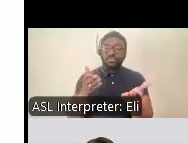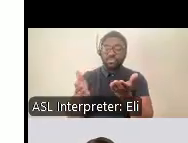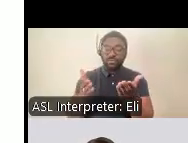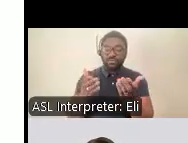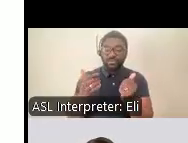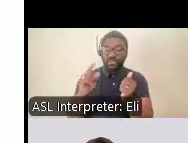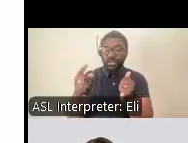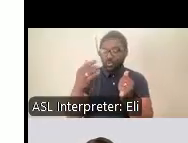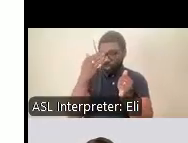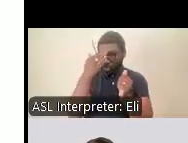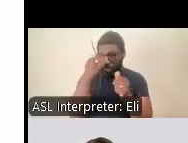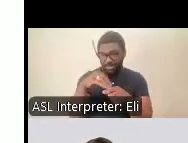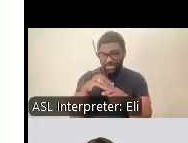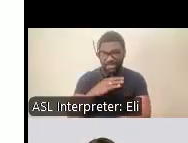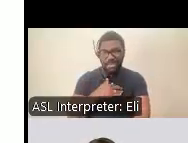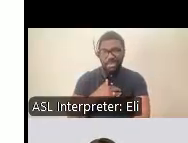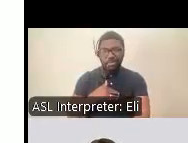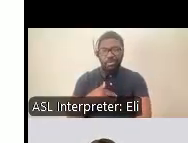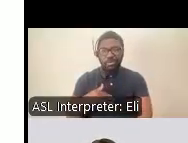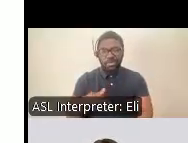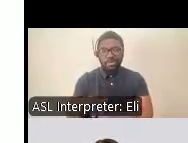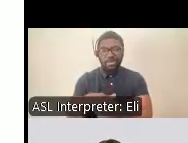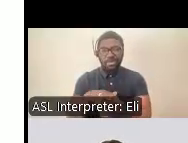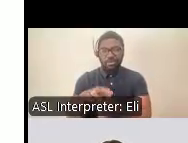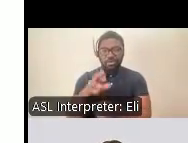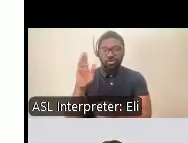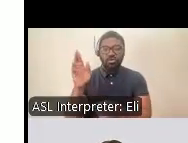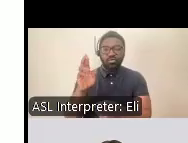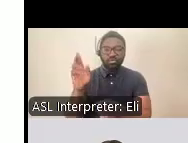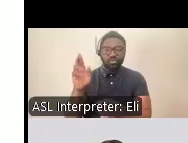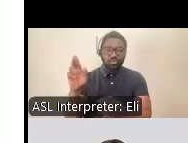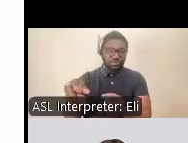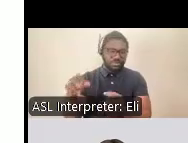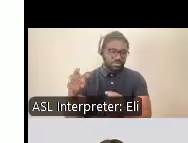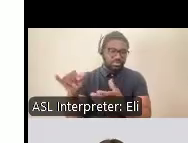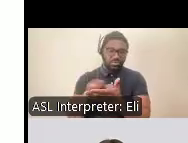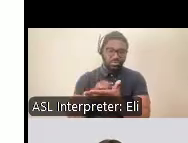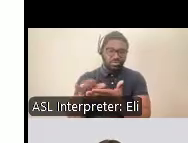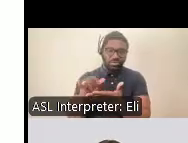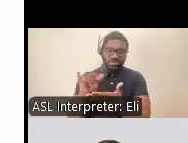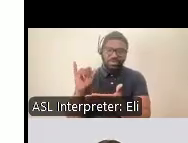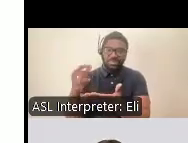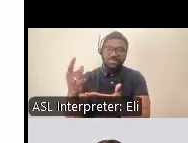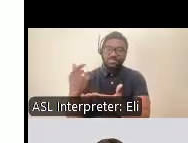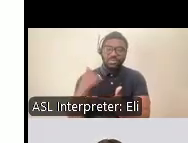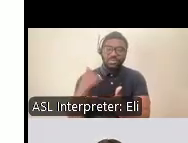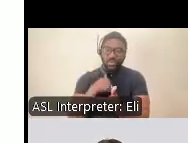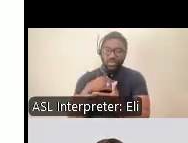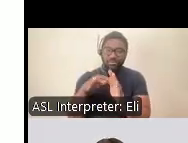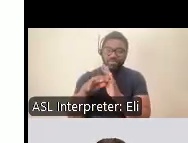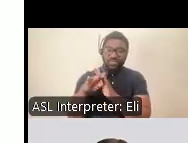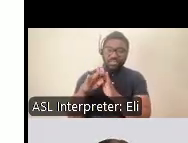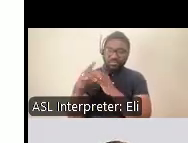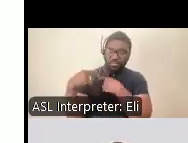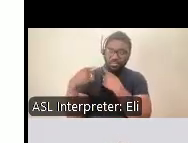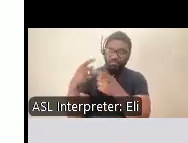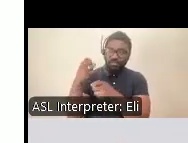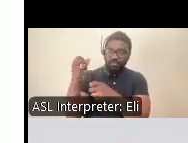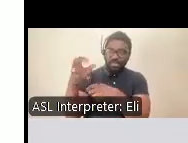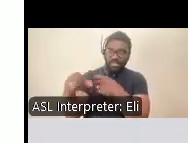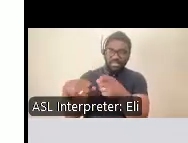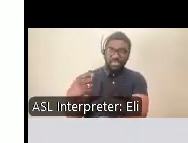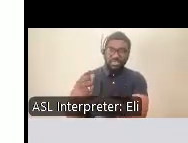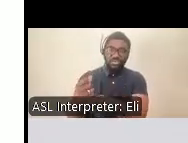in our area in Rochester, New York. It's something that we've kind of developed over the years, and they've received different